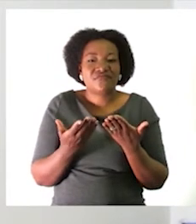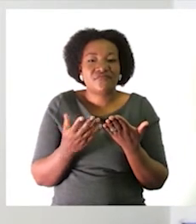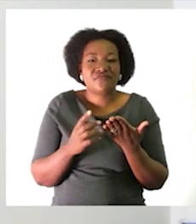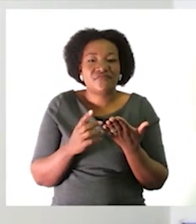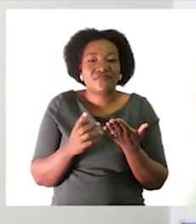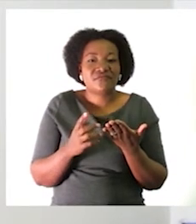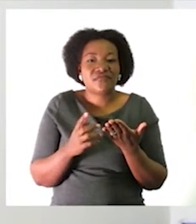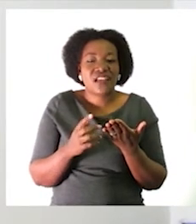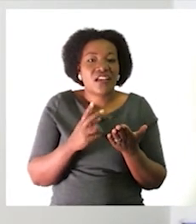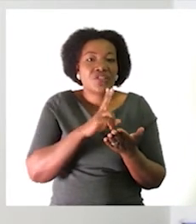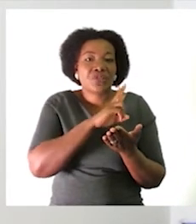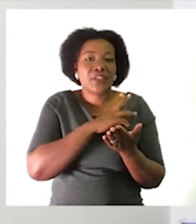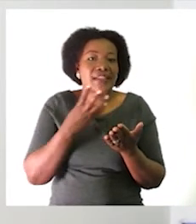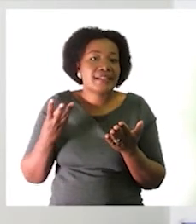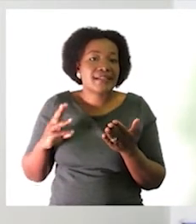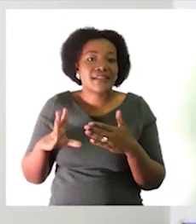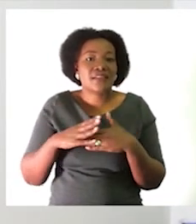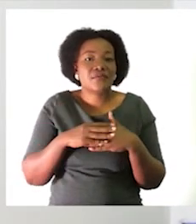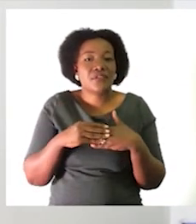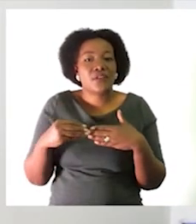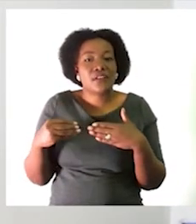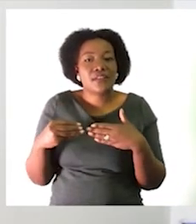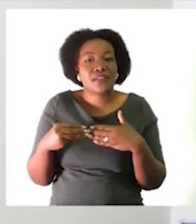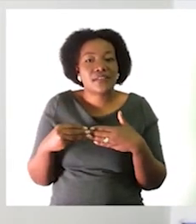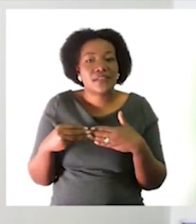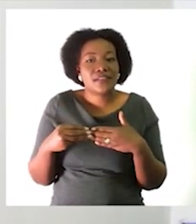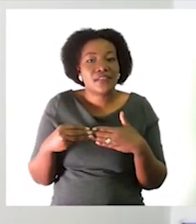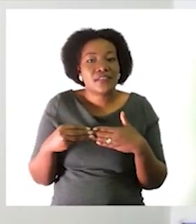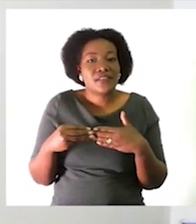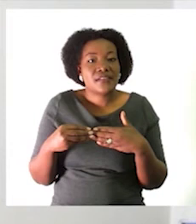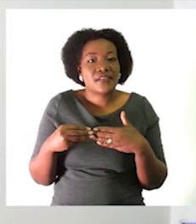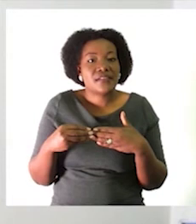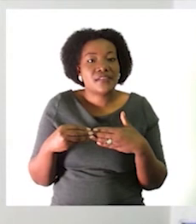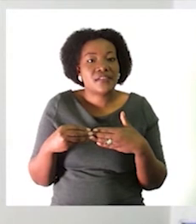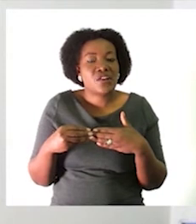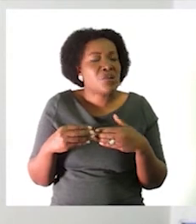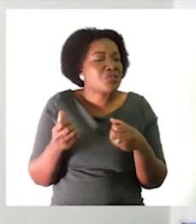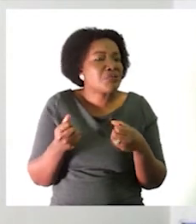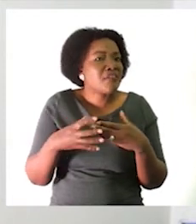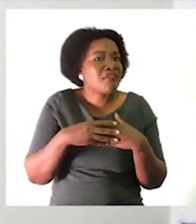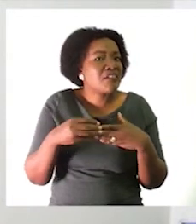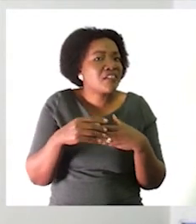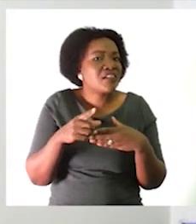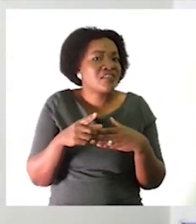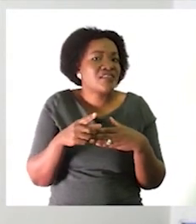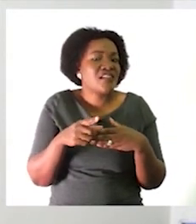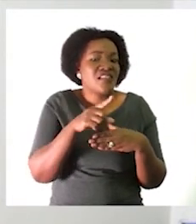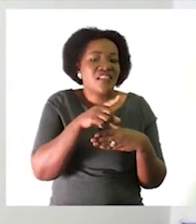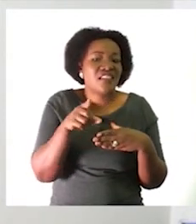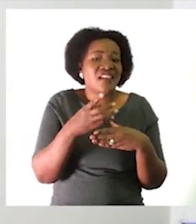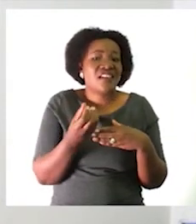26 Namibian dollars. And also there you can see you have 2 notes put for you